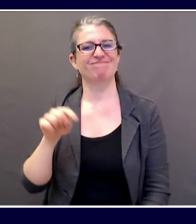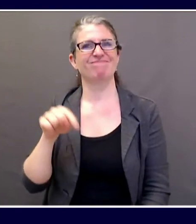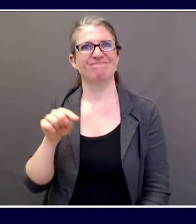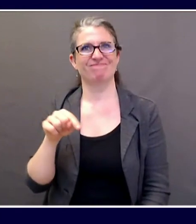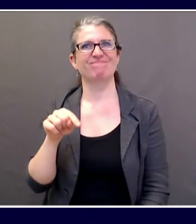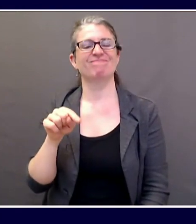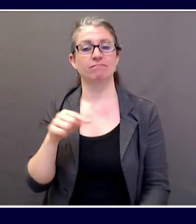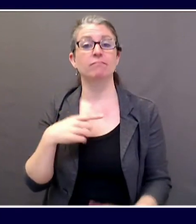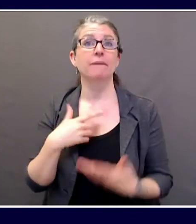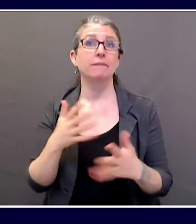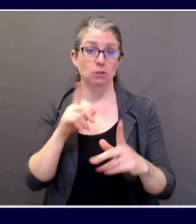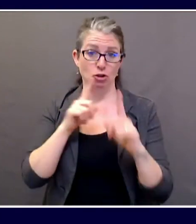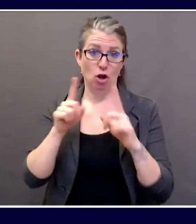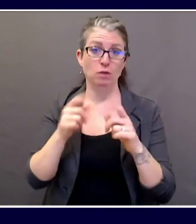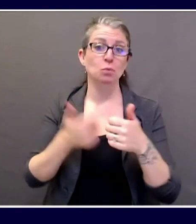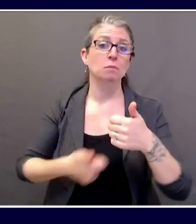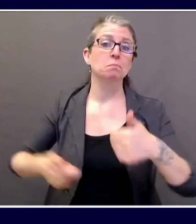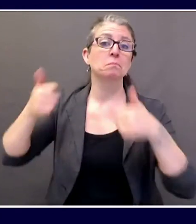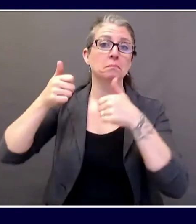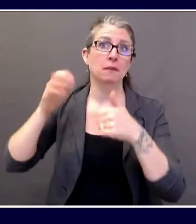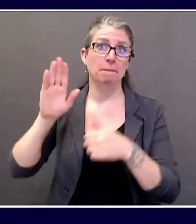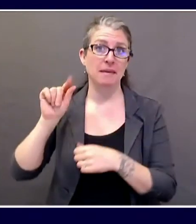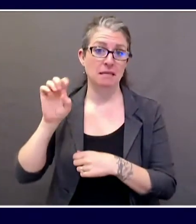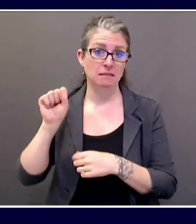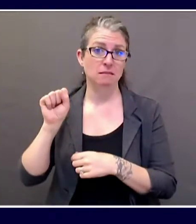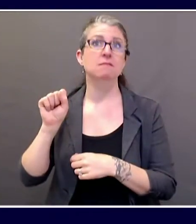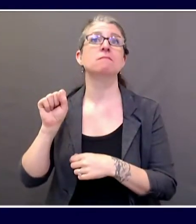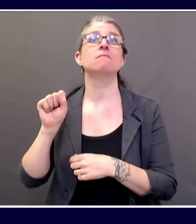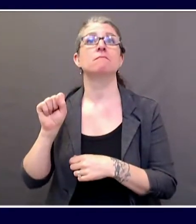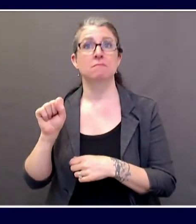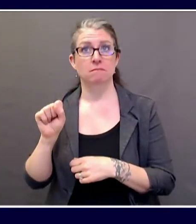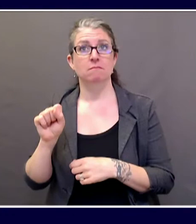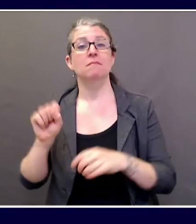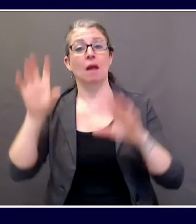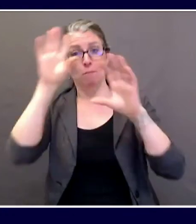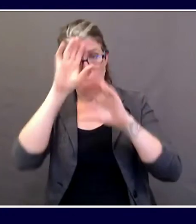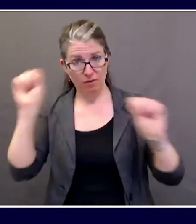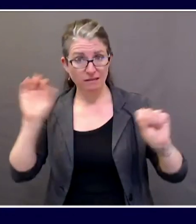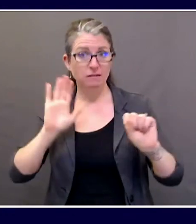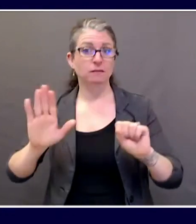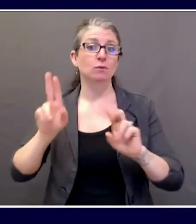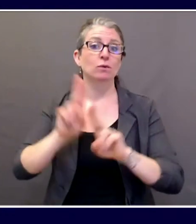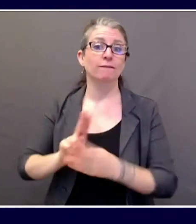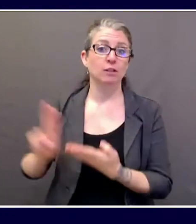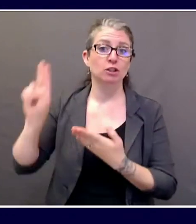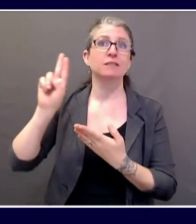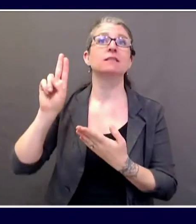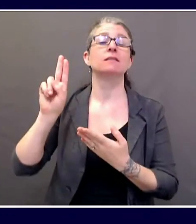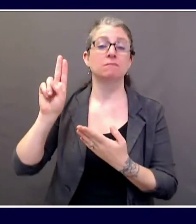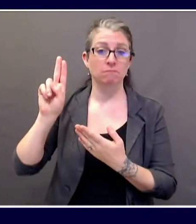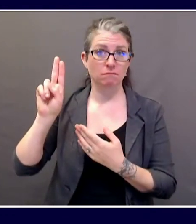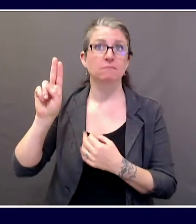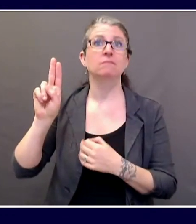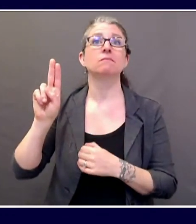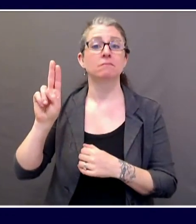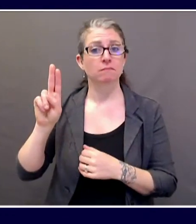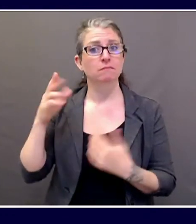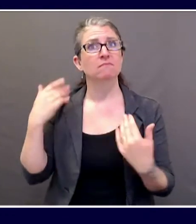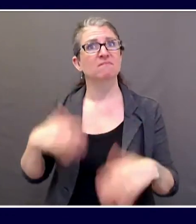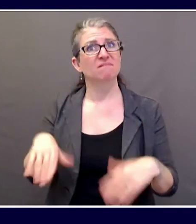well as with President Spencer at Bates. They are taking this very seriously. They're doing multiple rounds of testing every single